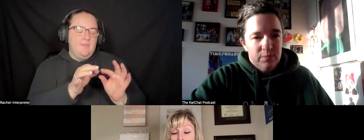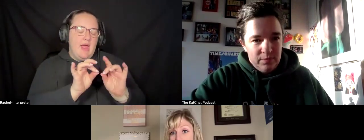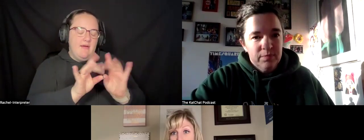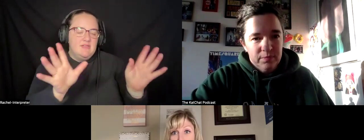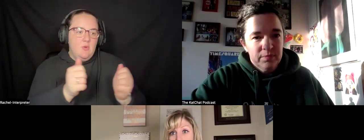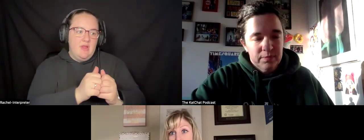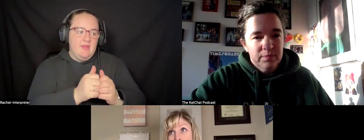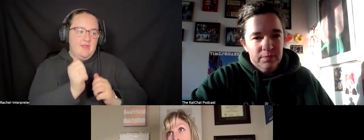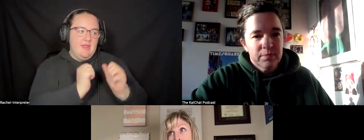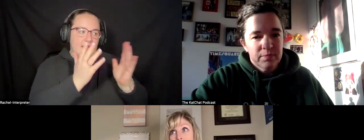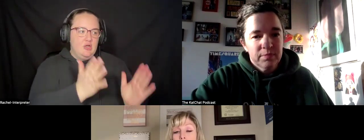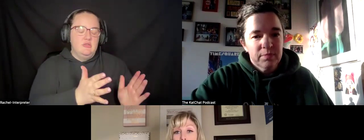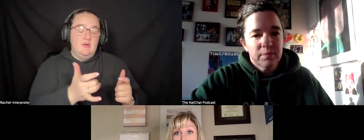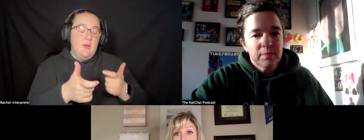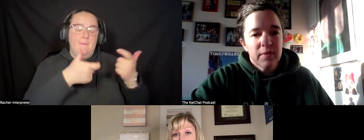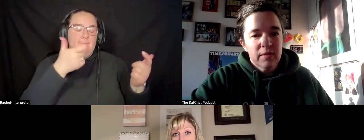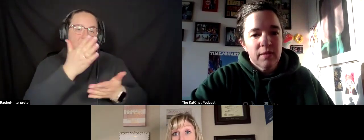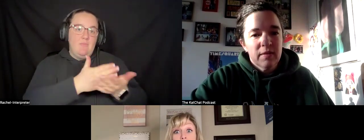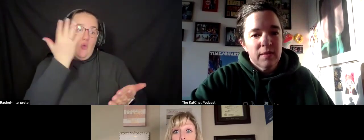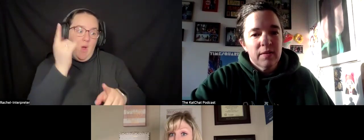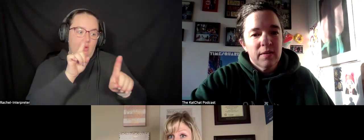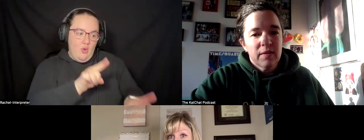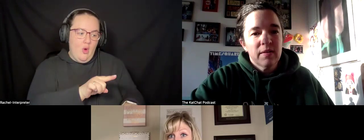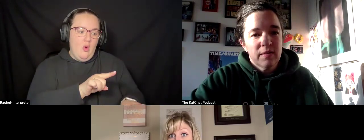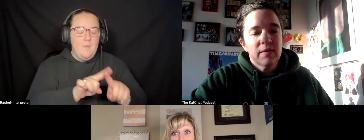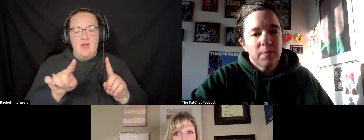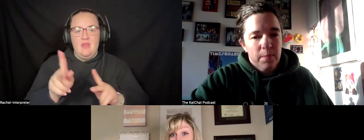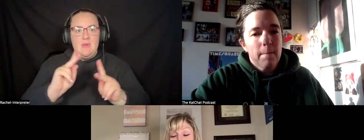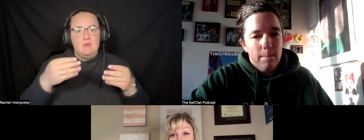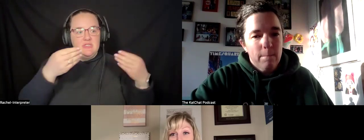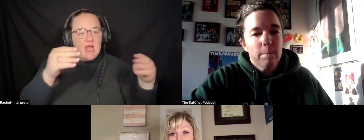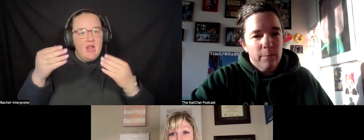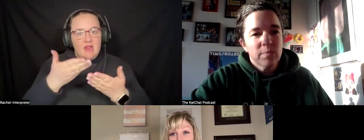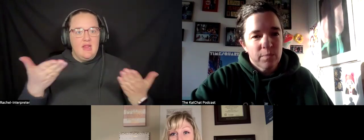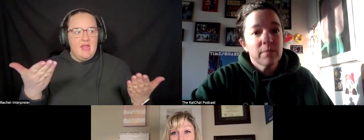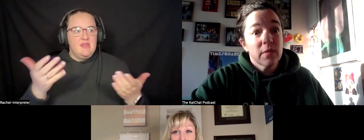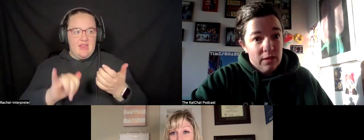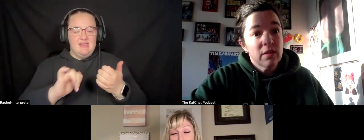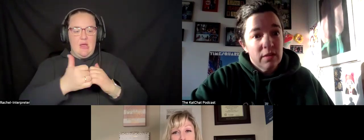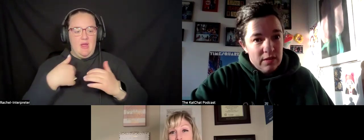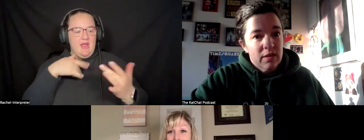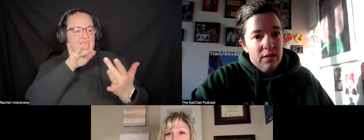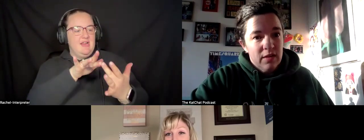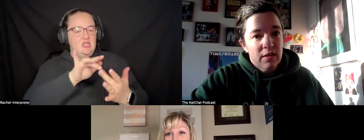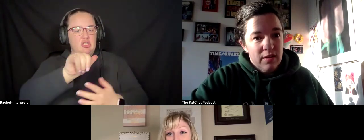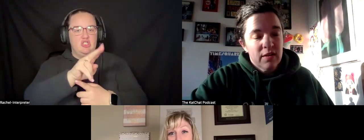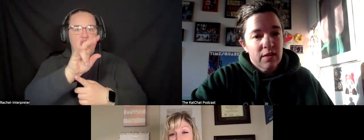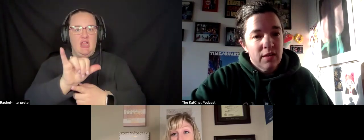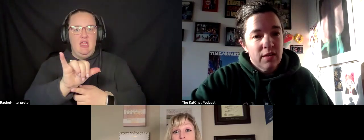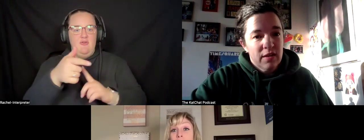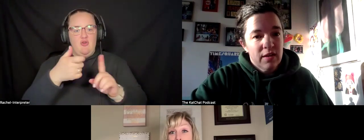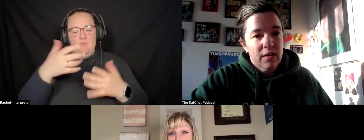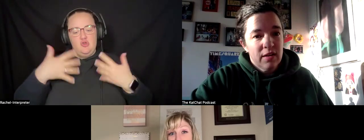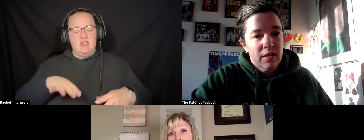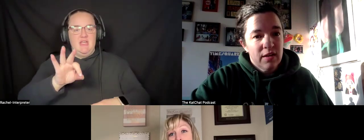are a huge part of why you go, but the vendors, that was like how I got connected with Jenny from Dressing Festive or like